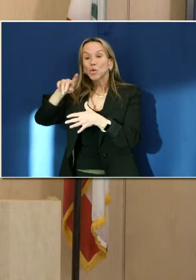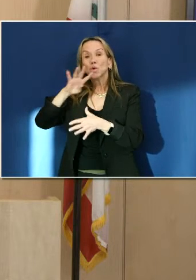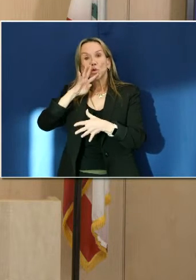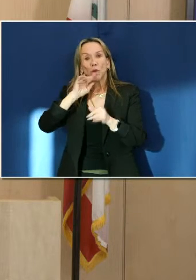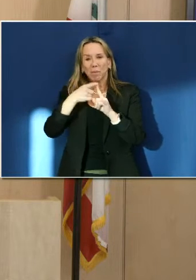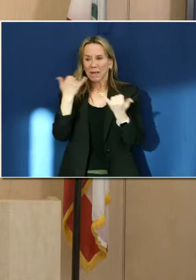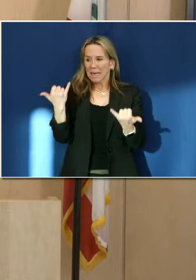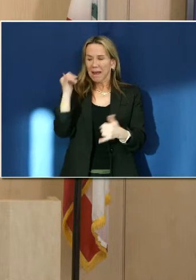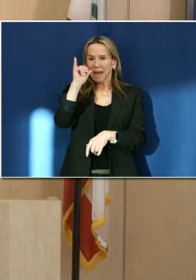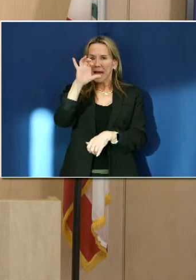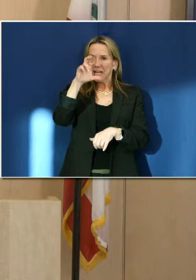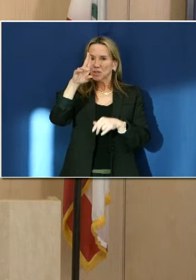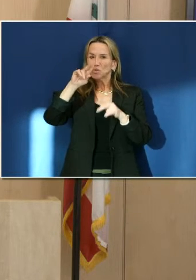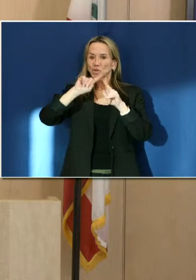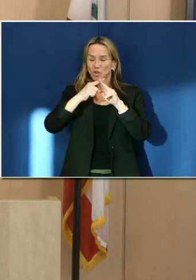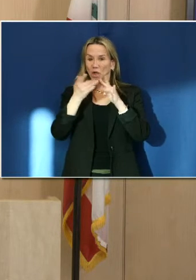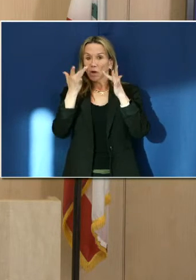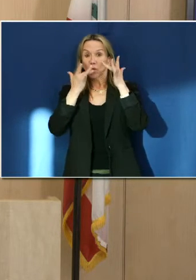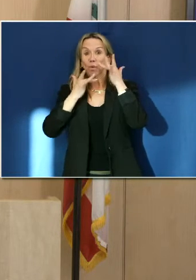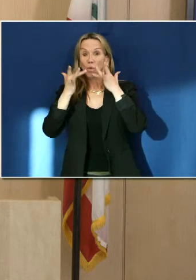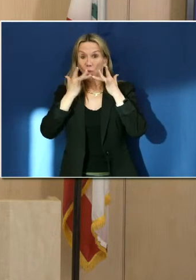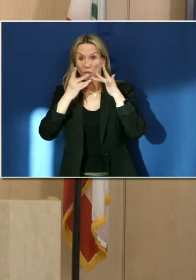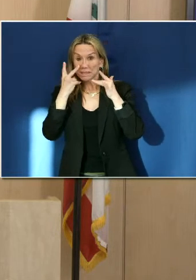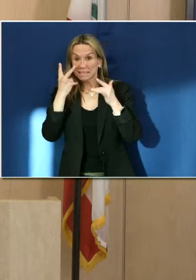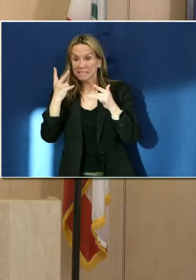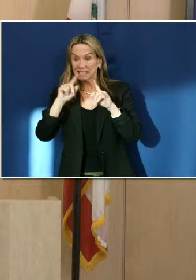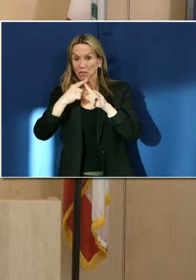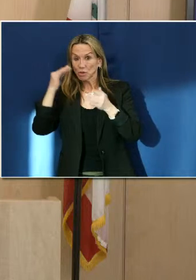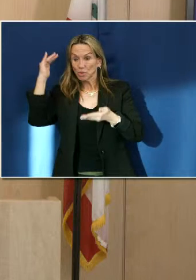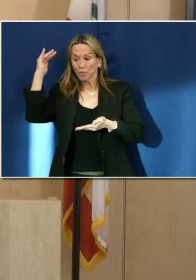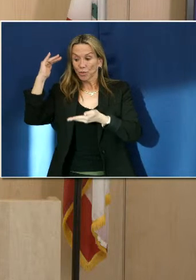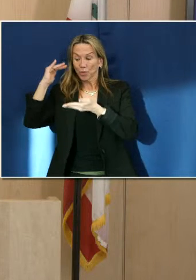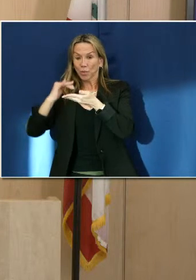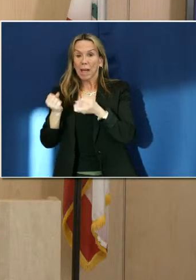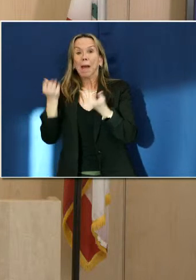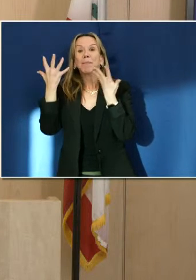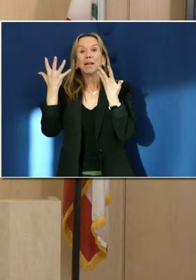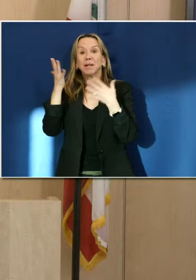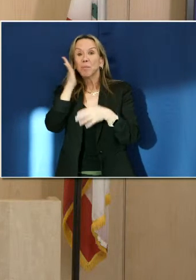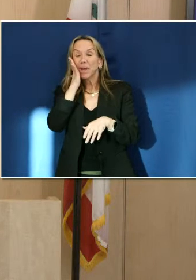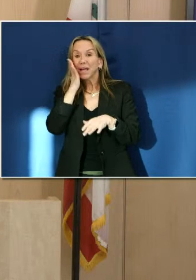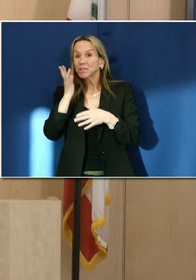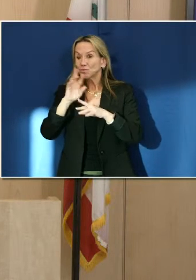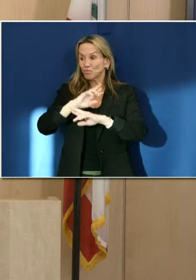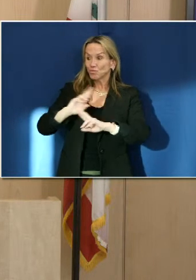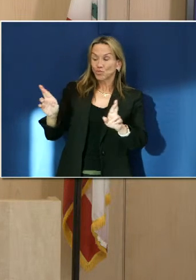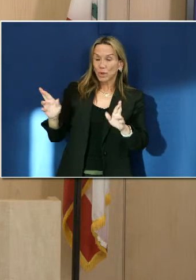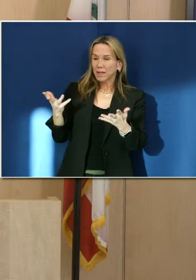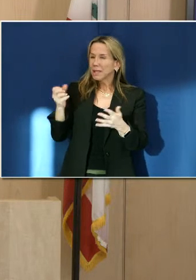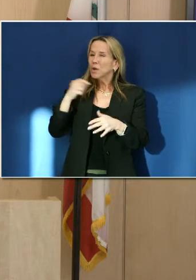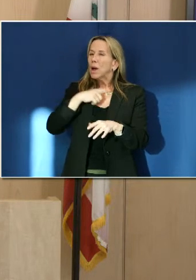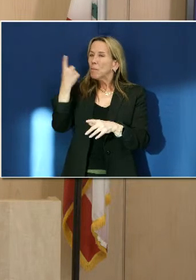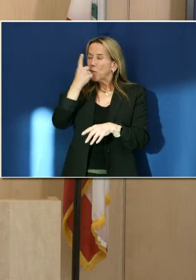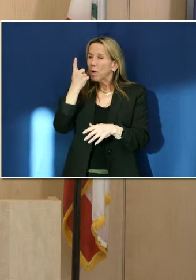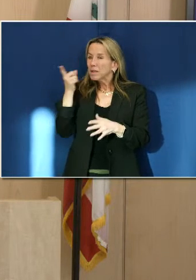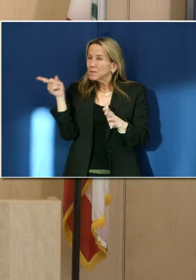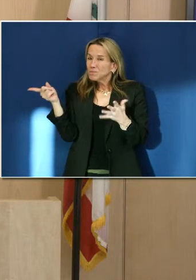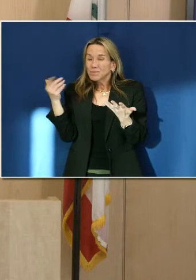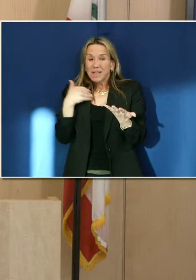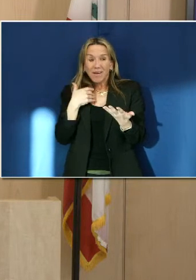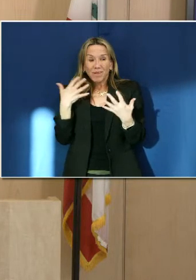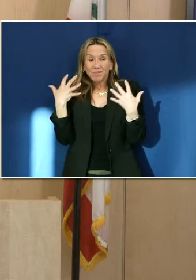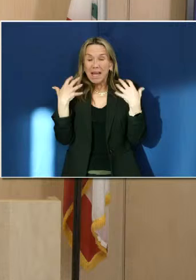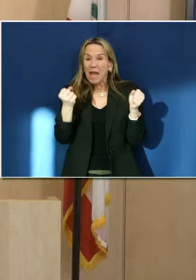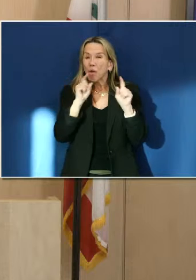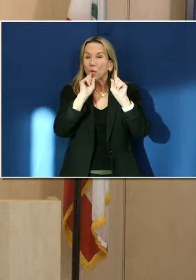in ICU beds and how strained the hospitals are, why isn't your health order, though, being modified perhaps to curb certain